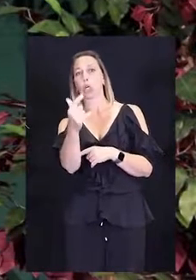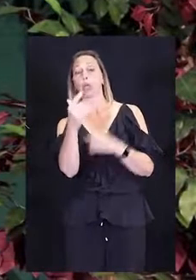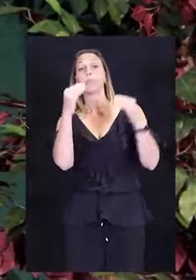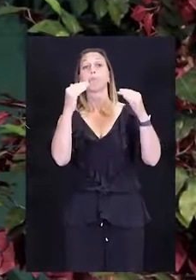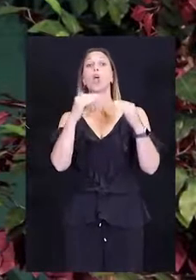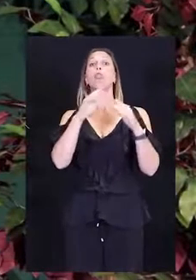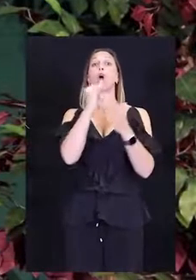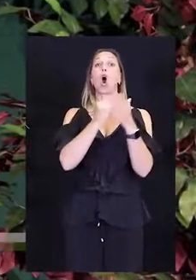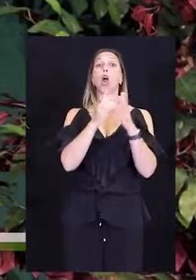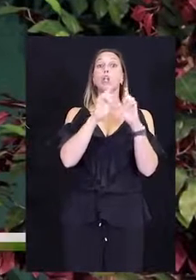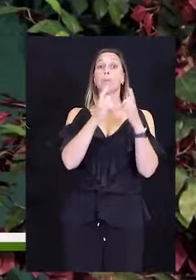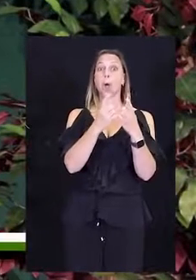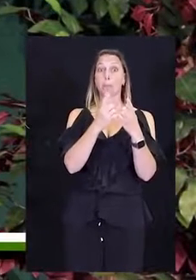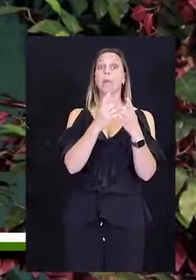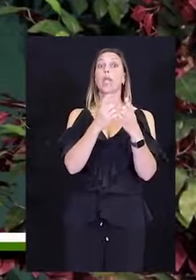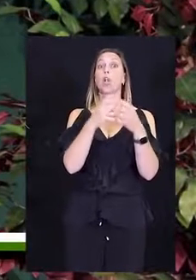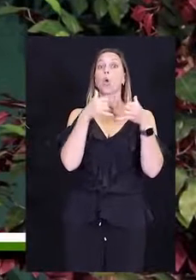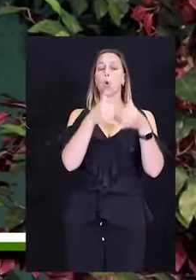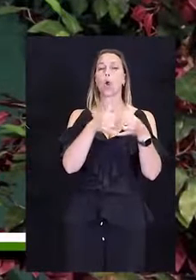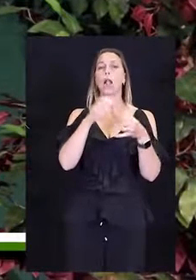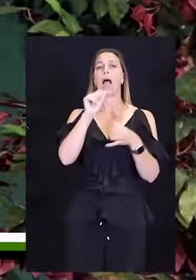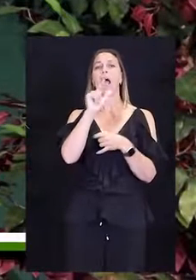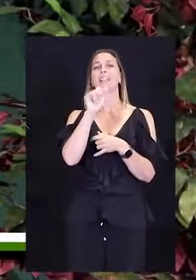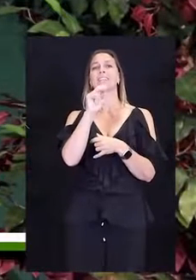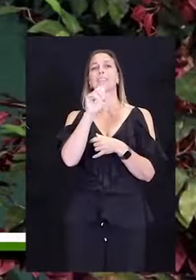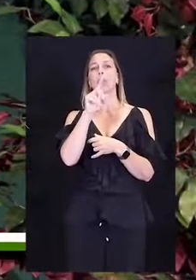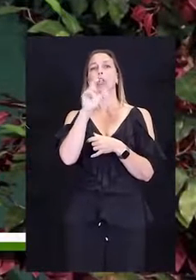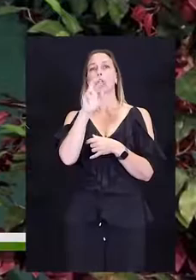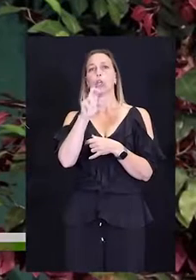department award, Alexandra Durham.